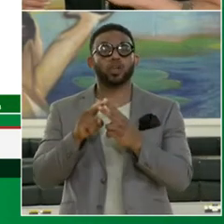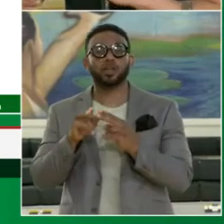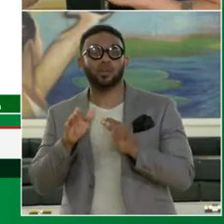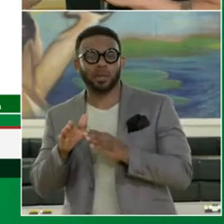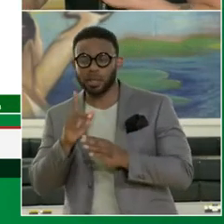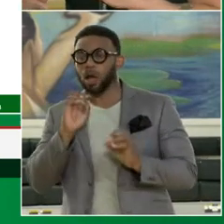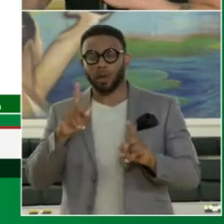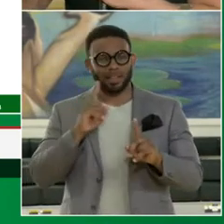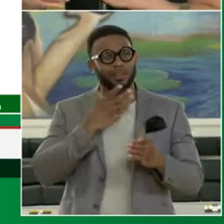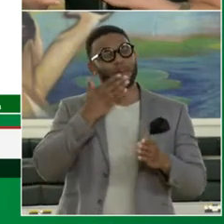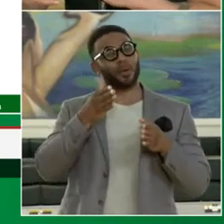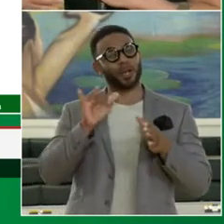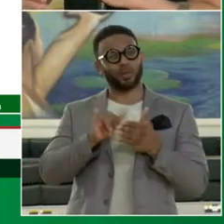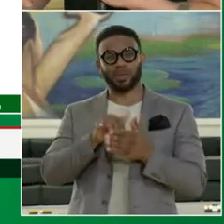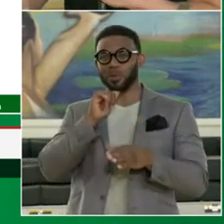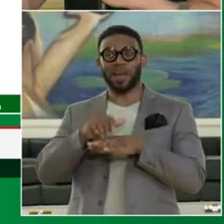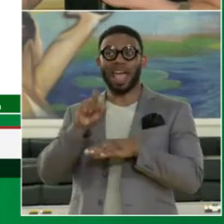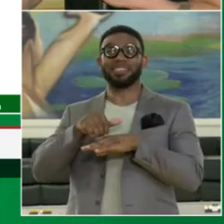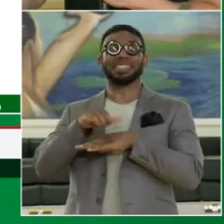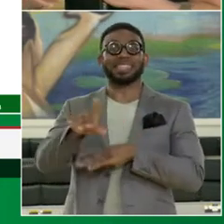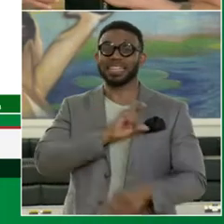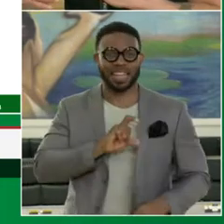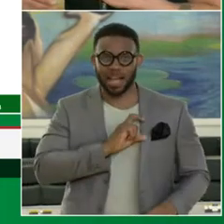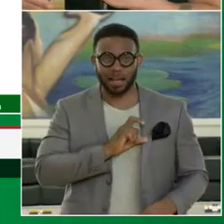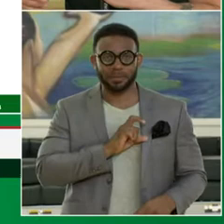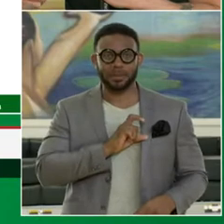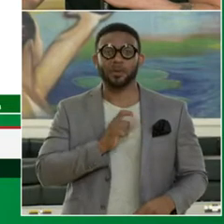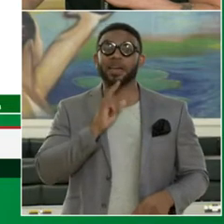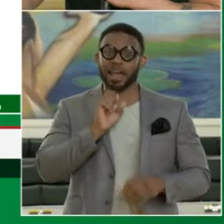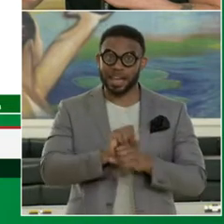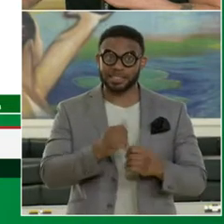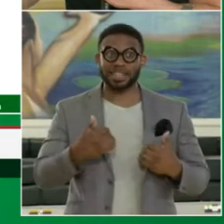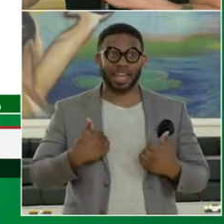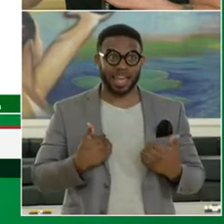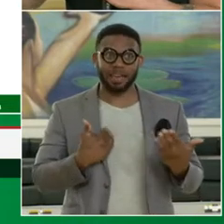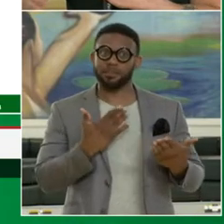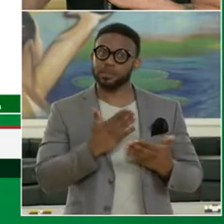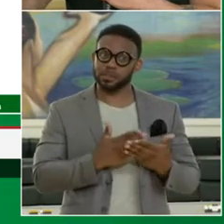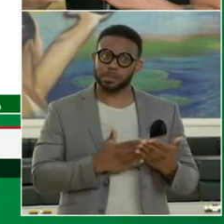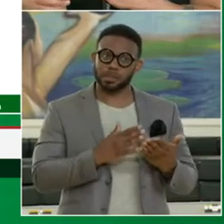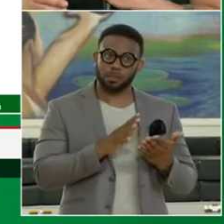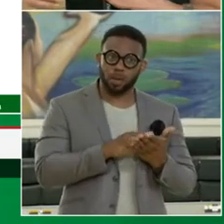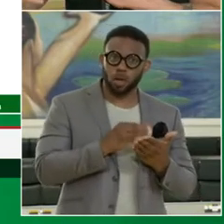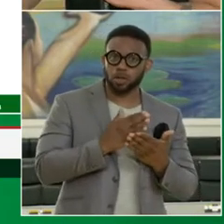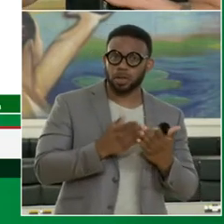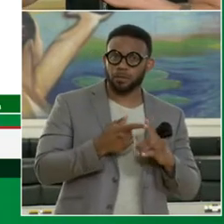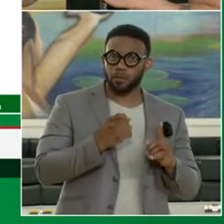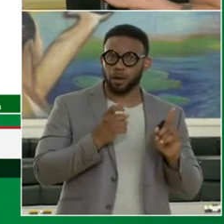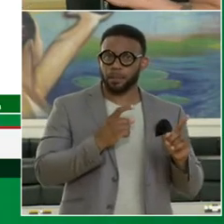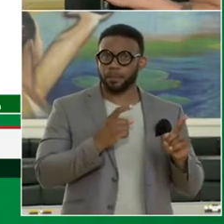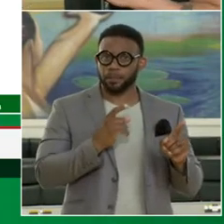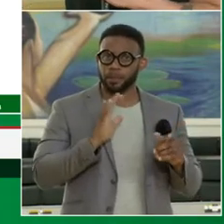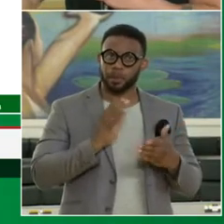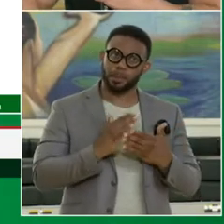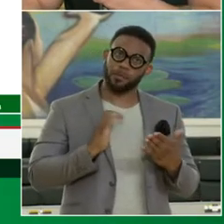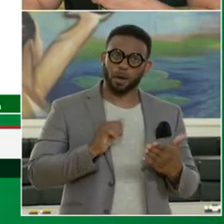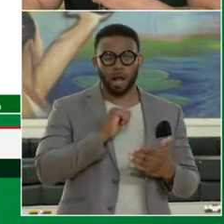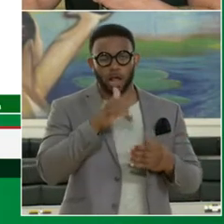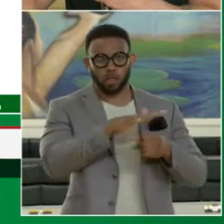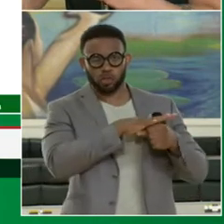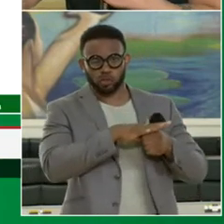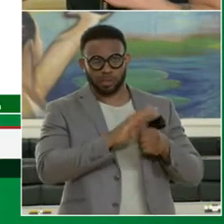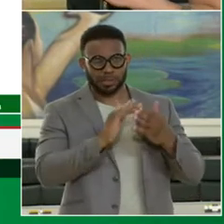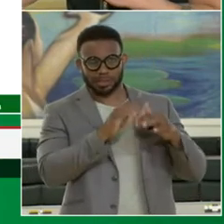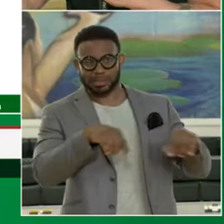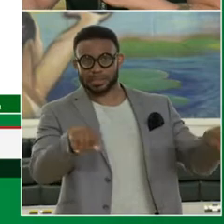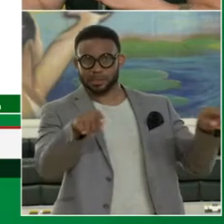okay, there's a better way to do this. And we actually have we've learned some from some of our other